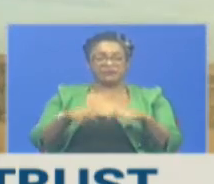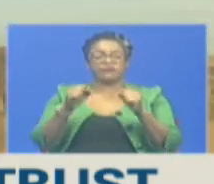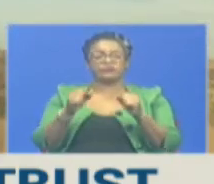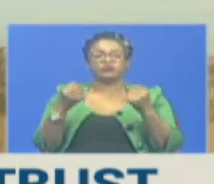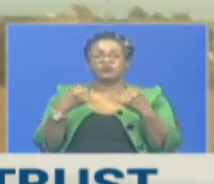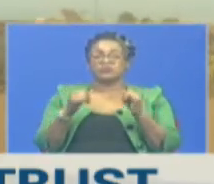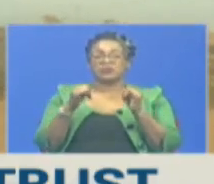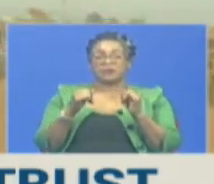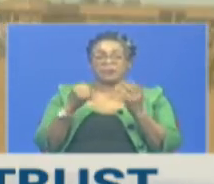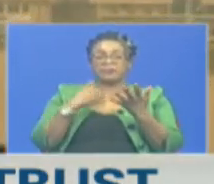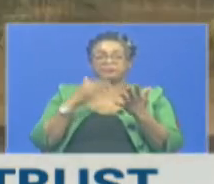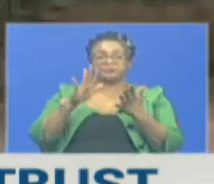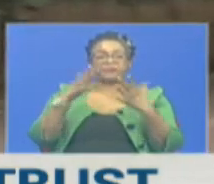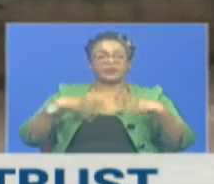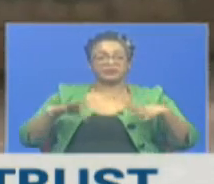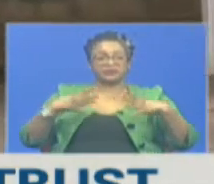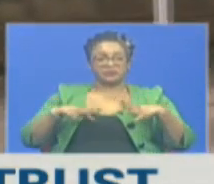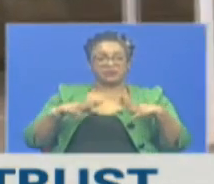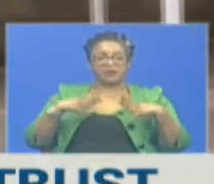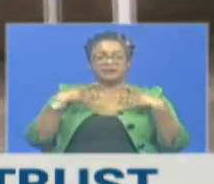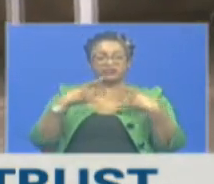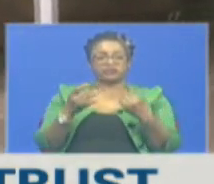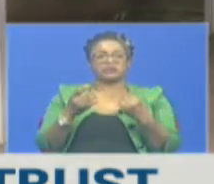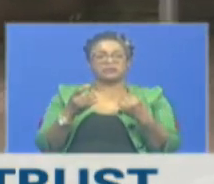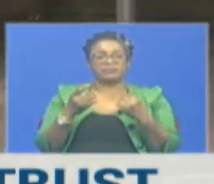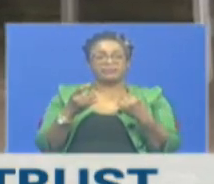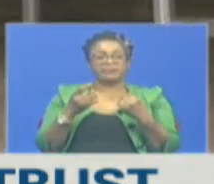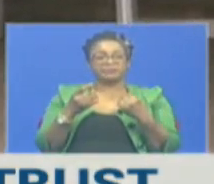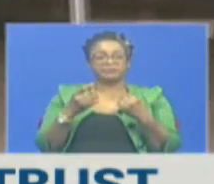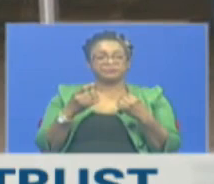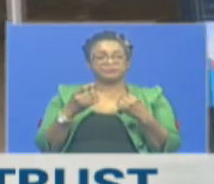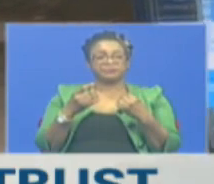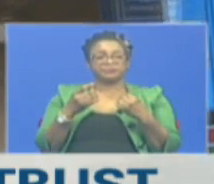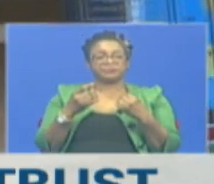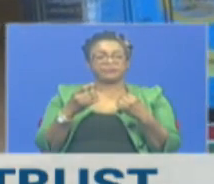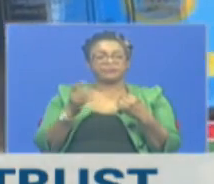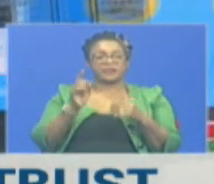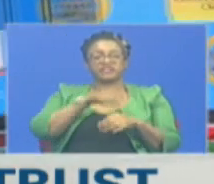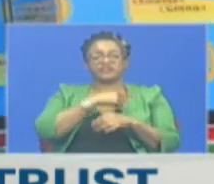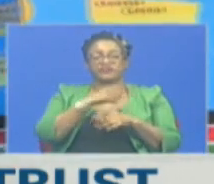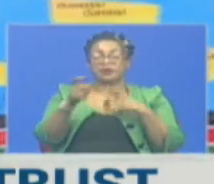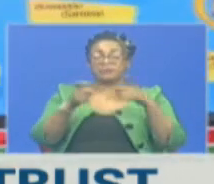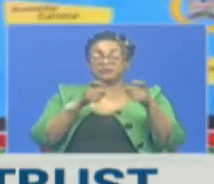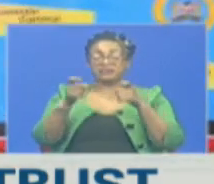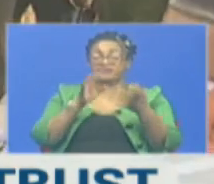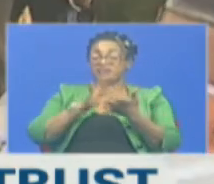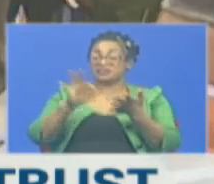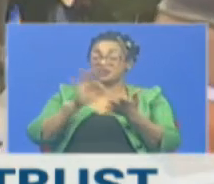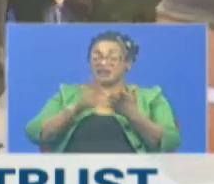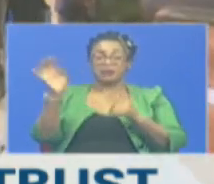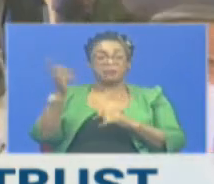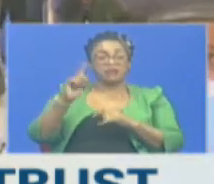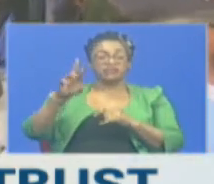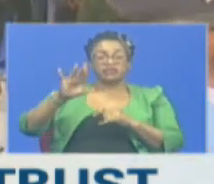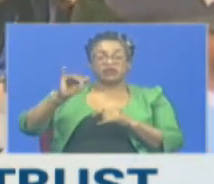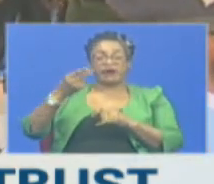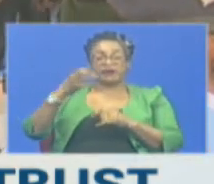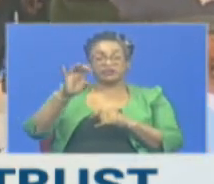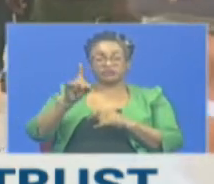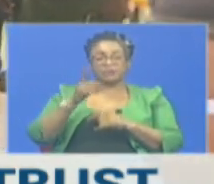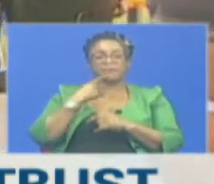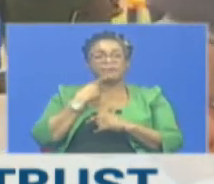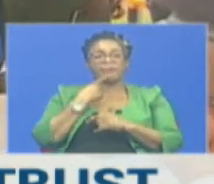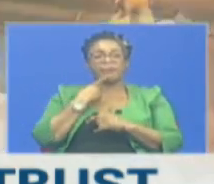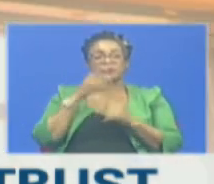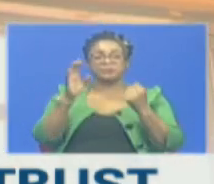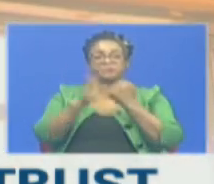their citizens' interests. The Chief Administrative Secretary in the Ministry, Rashid Amin, said the country